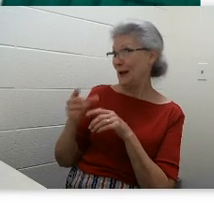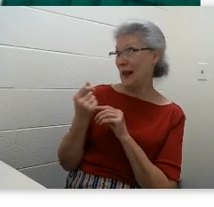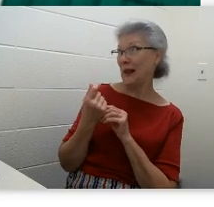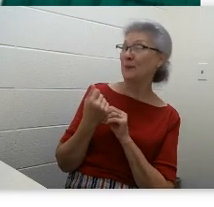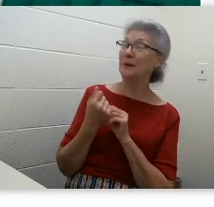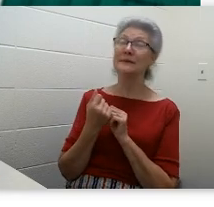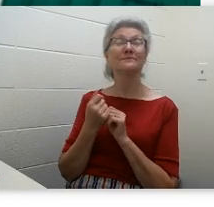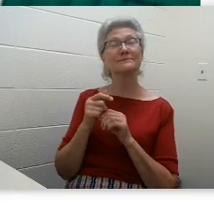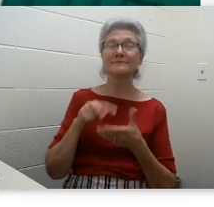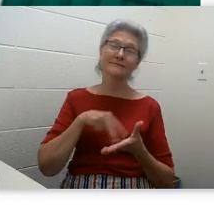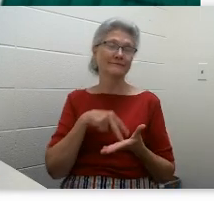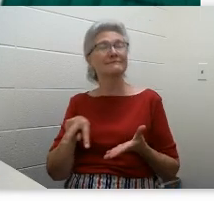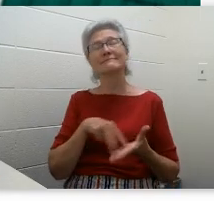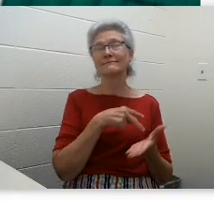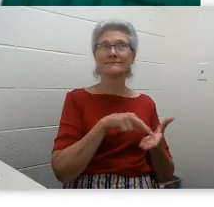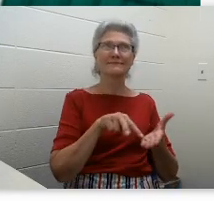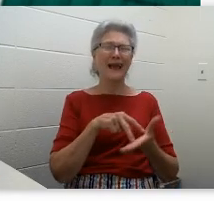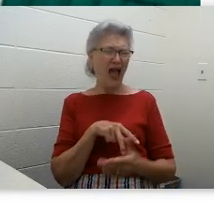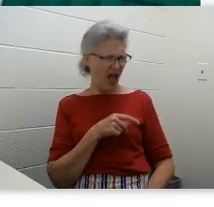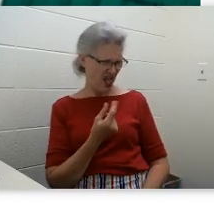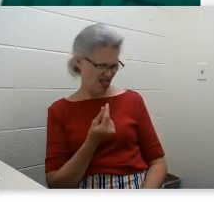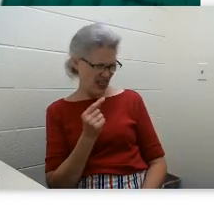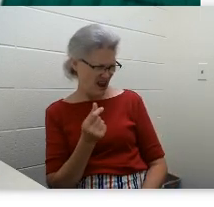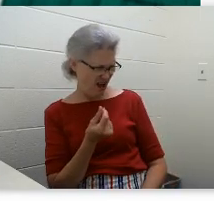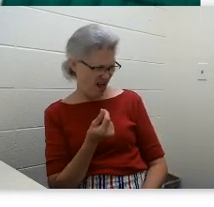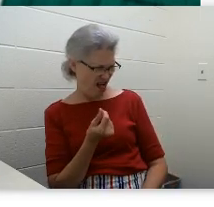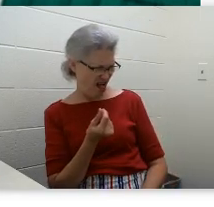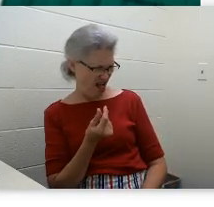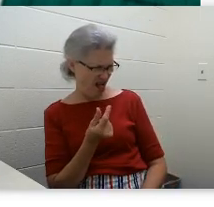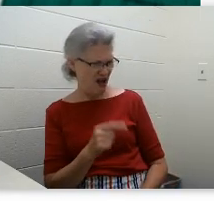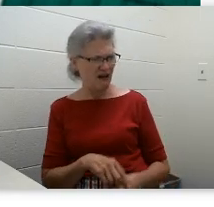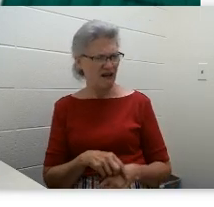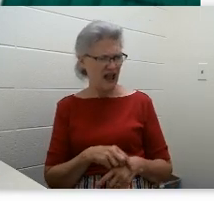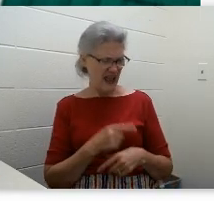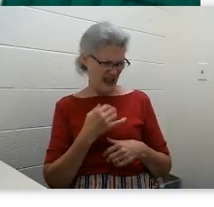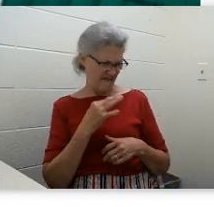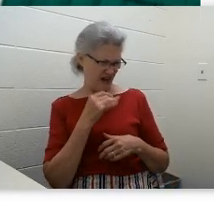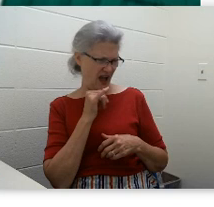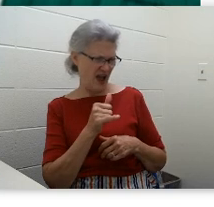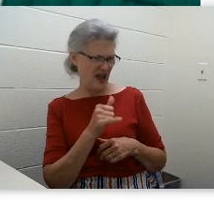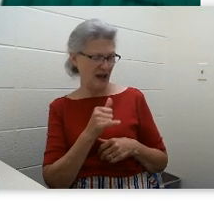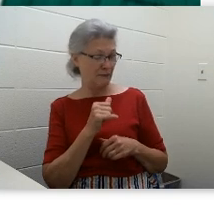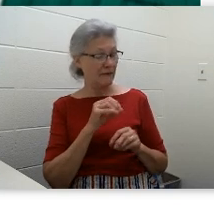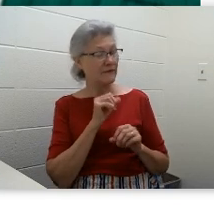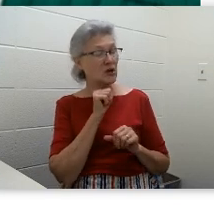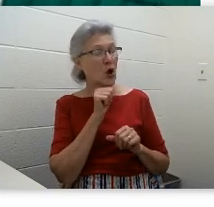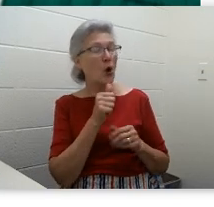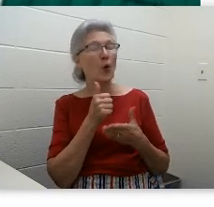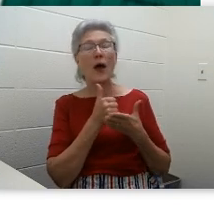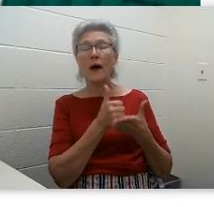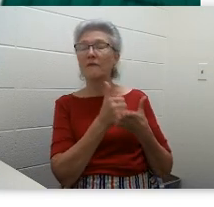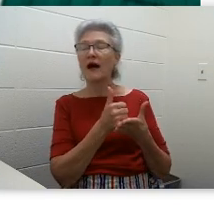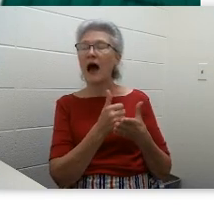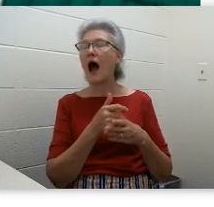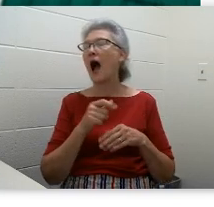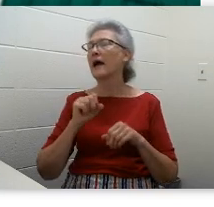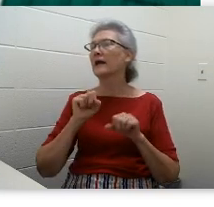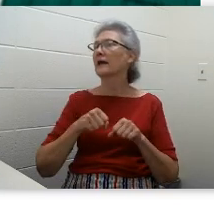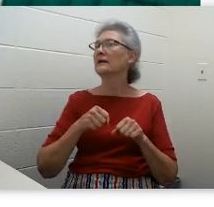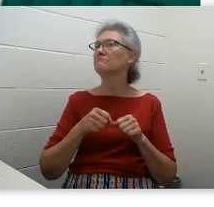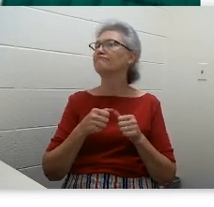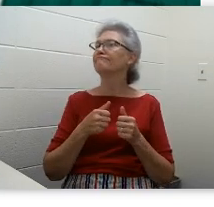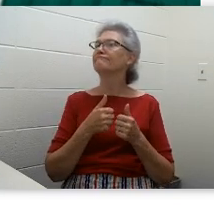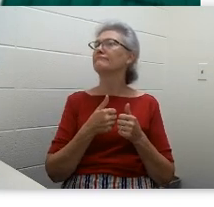and continued to dance. "A little," she replied with pride. "If I am of no use, I can at least